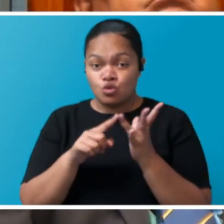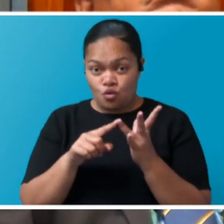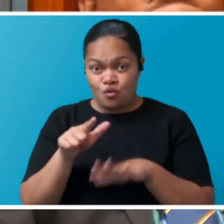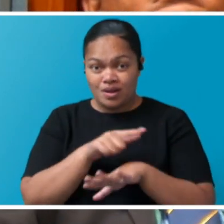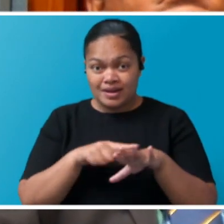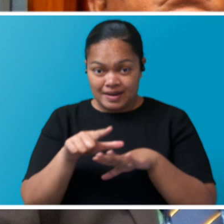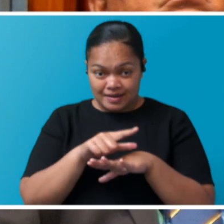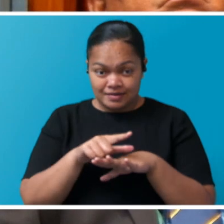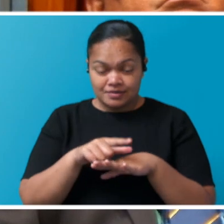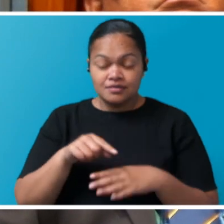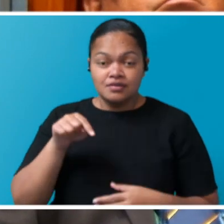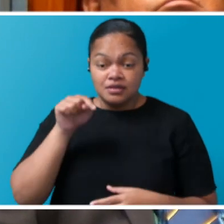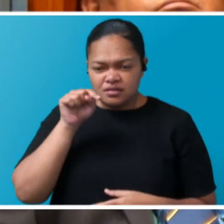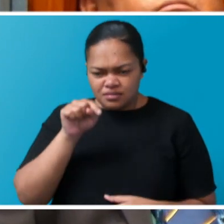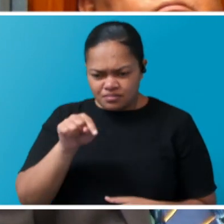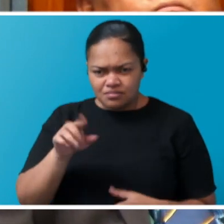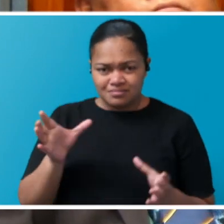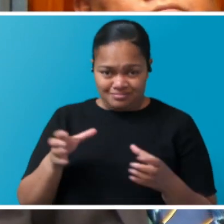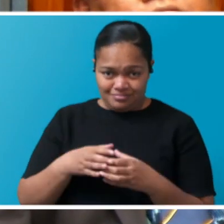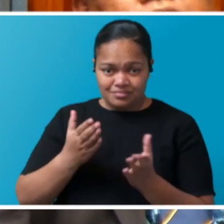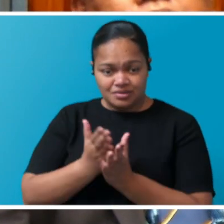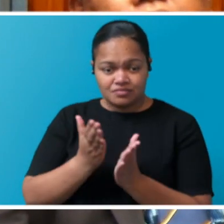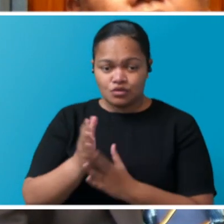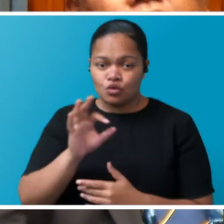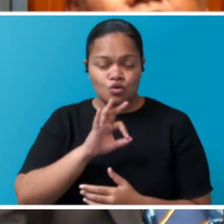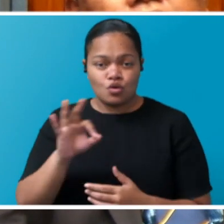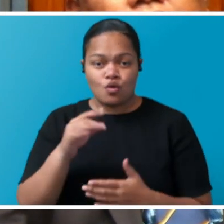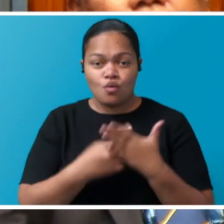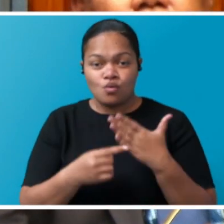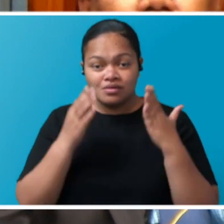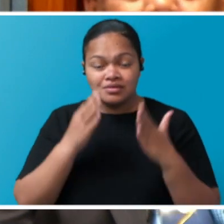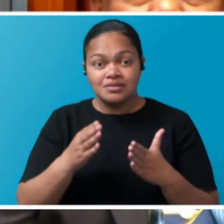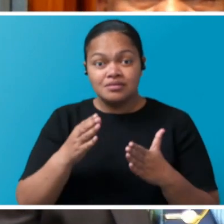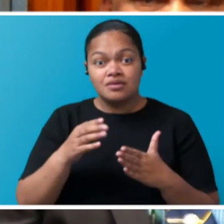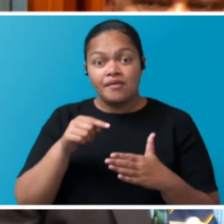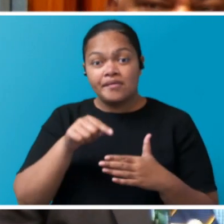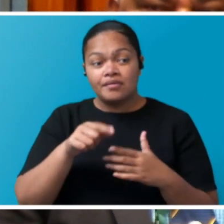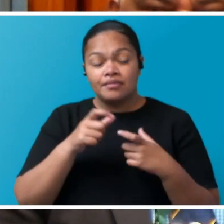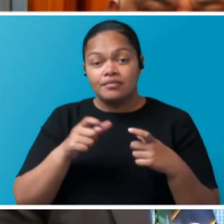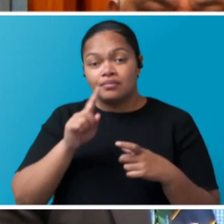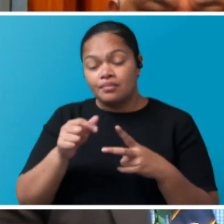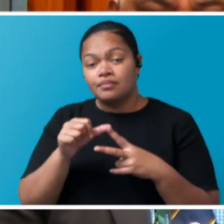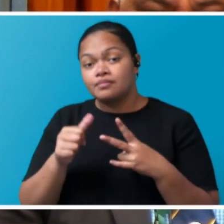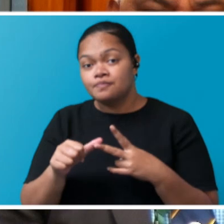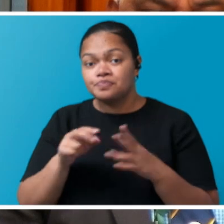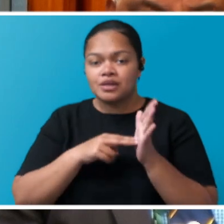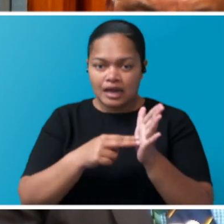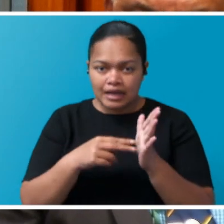This facility services not only serve Lautoka City, but also serve surrounding Nandi Town as well as surrounding